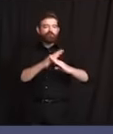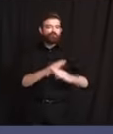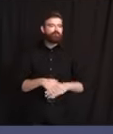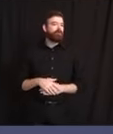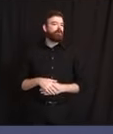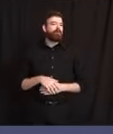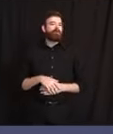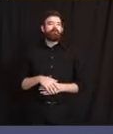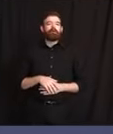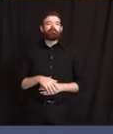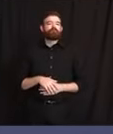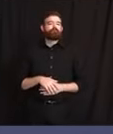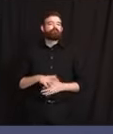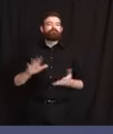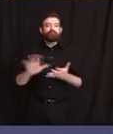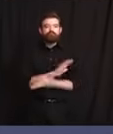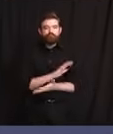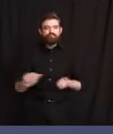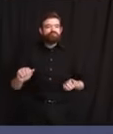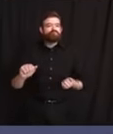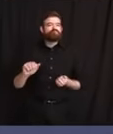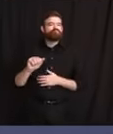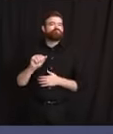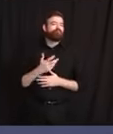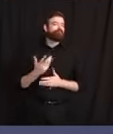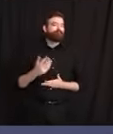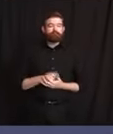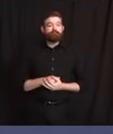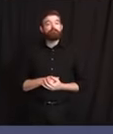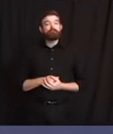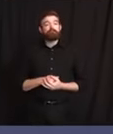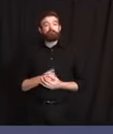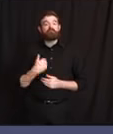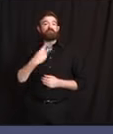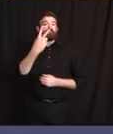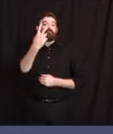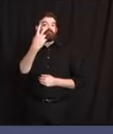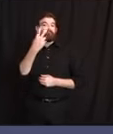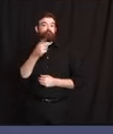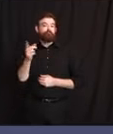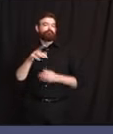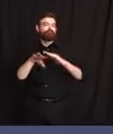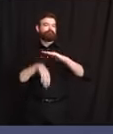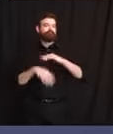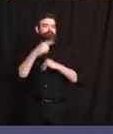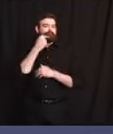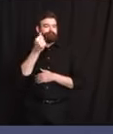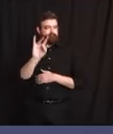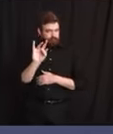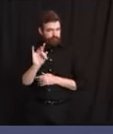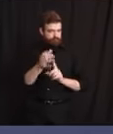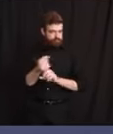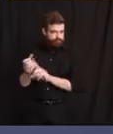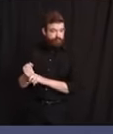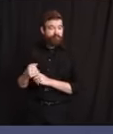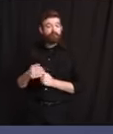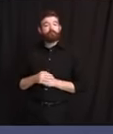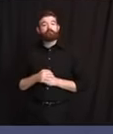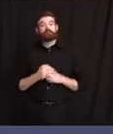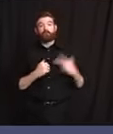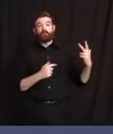were juveniles. With regards to injuries, amongst the 3 law enforcement officers, 1 was struck in the head